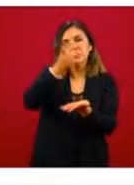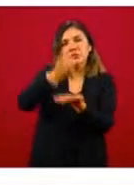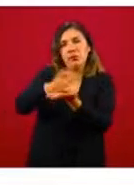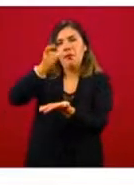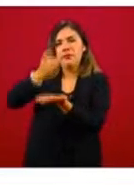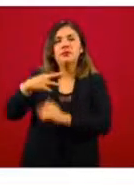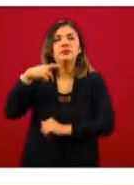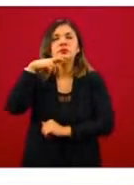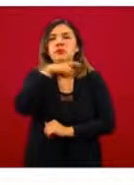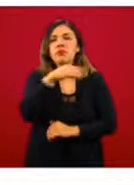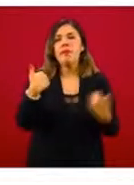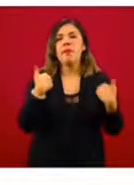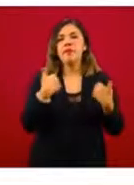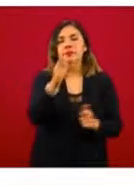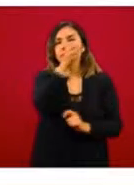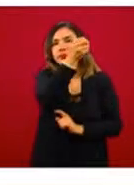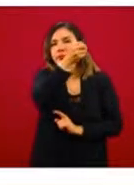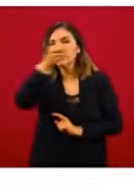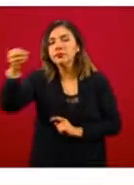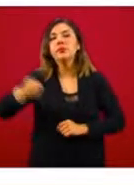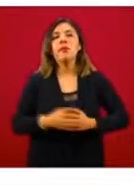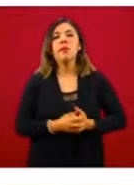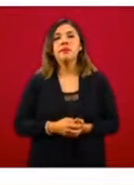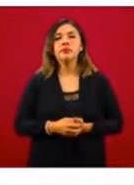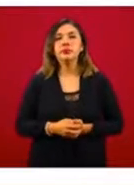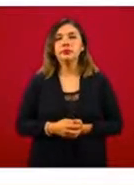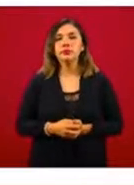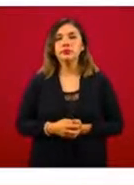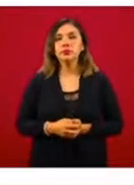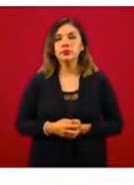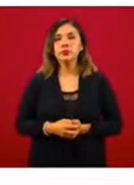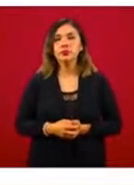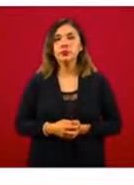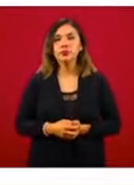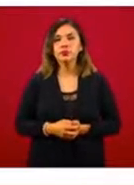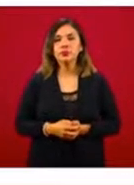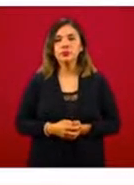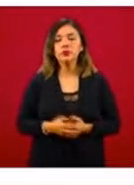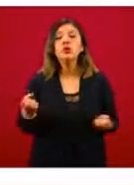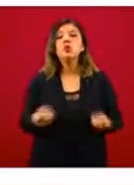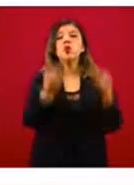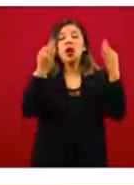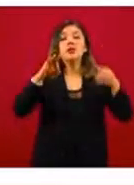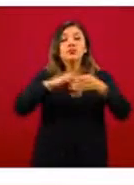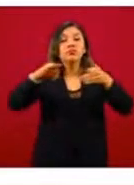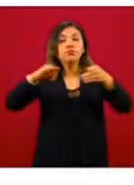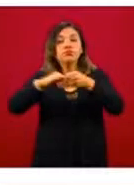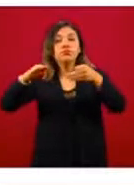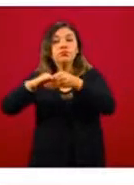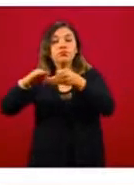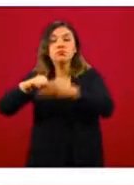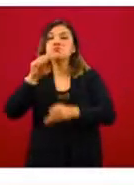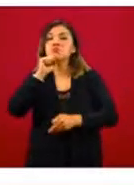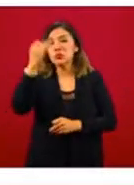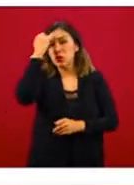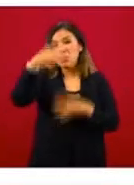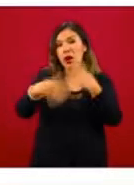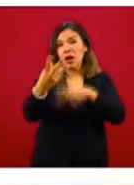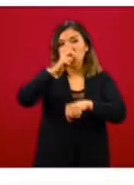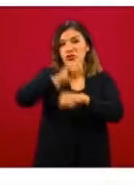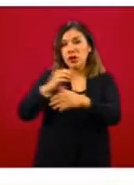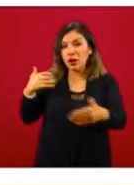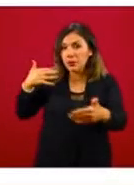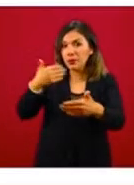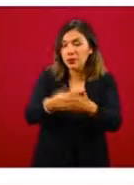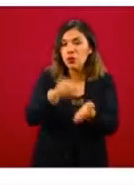and we can quickly see who has the most confirmed cases and who has the least. Here's the cumulative